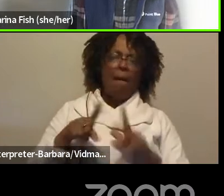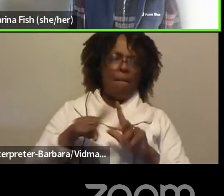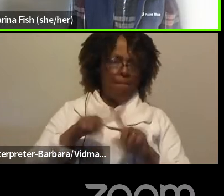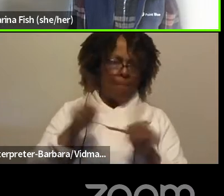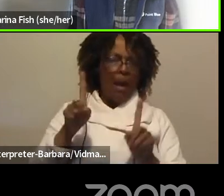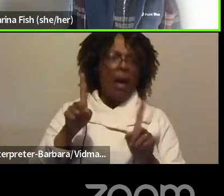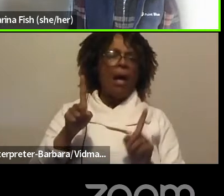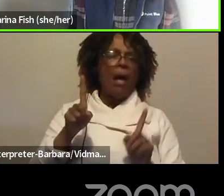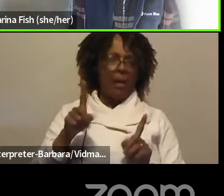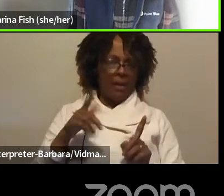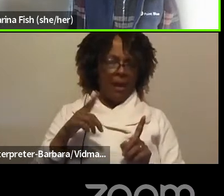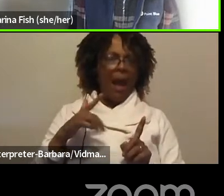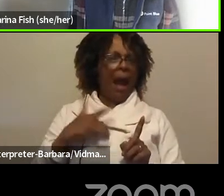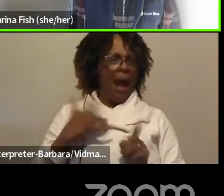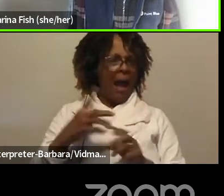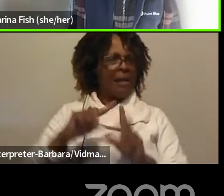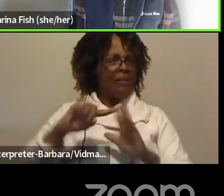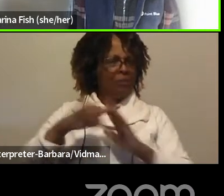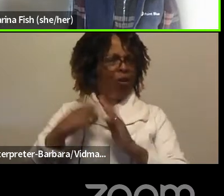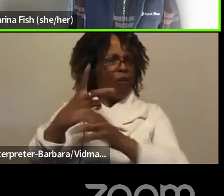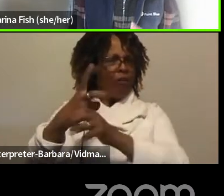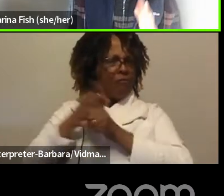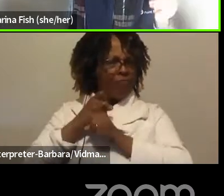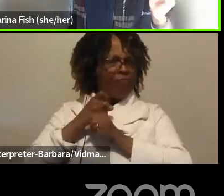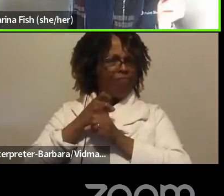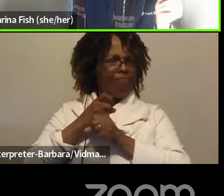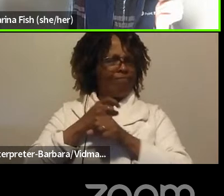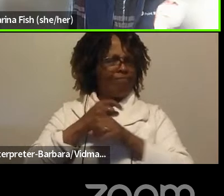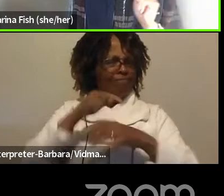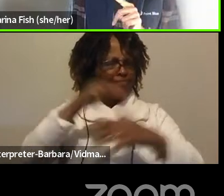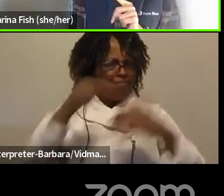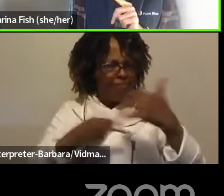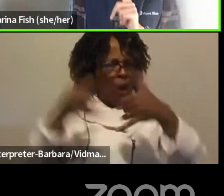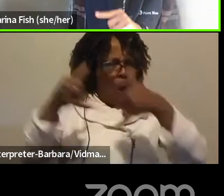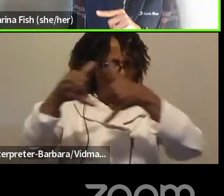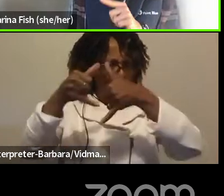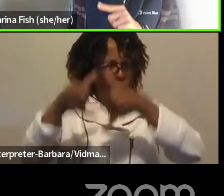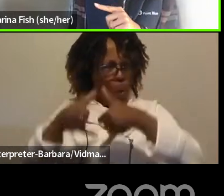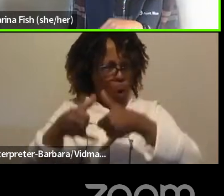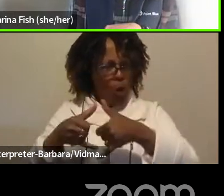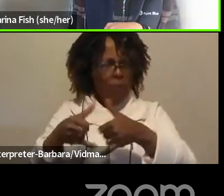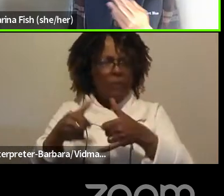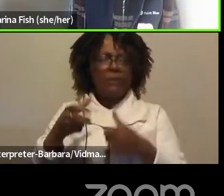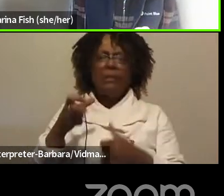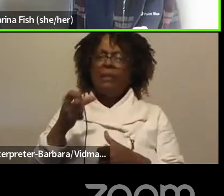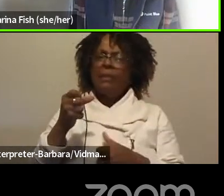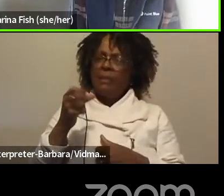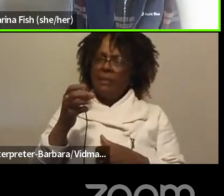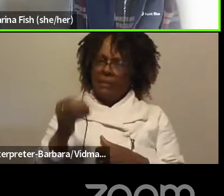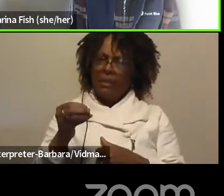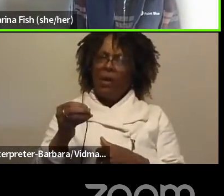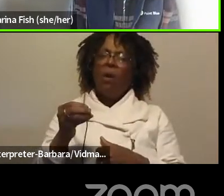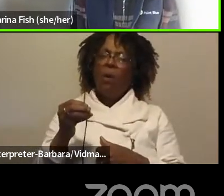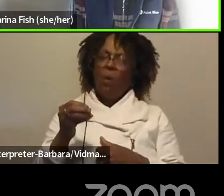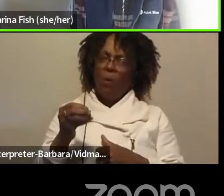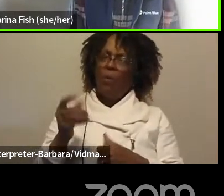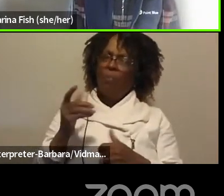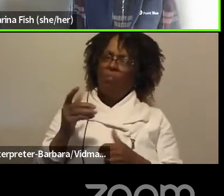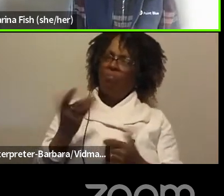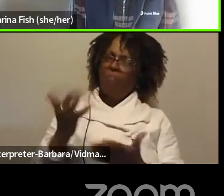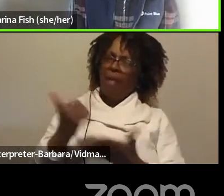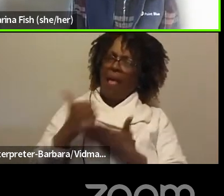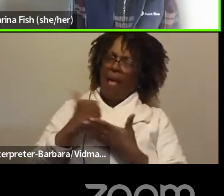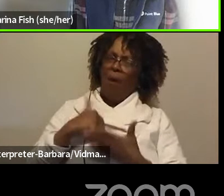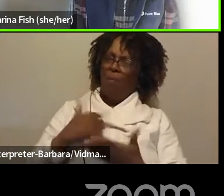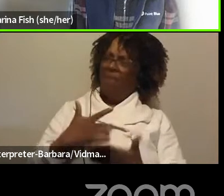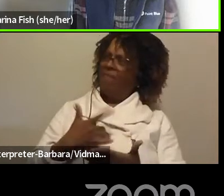apply, apply, apply. I applied for the awards I got 3 times, for one of them 3 times, and one of them for twice before I got them. And I think